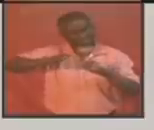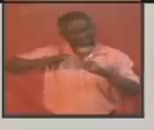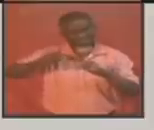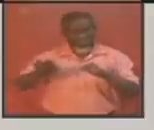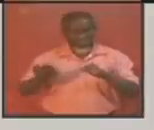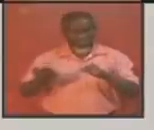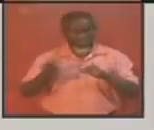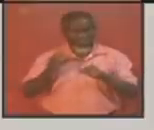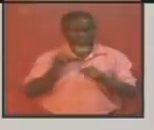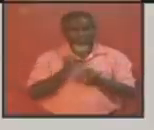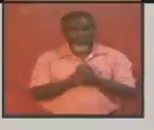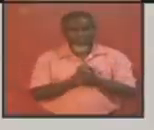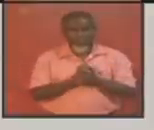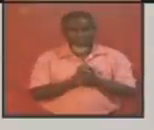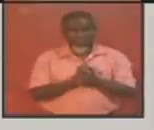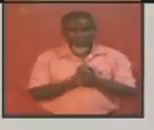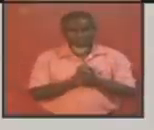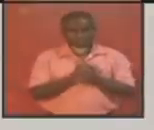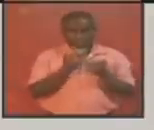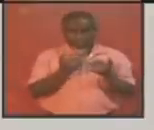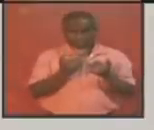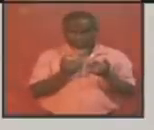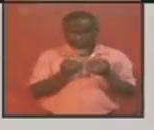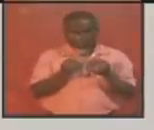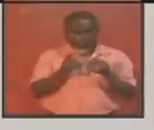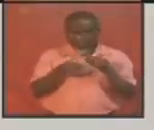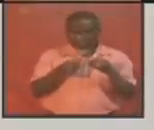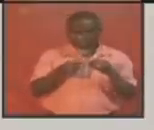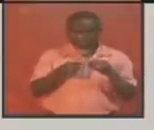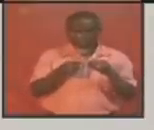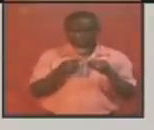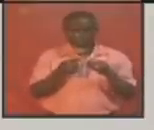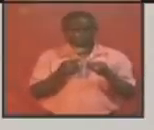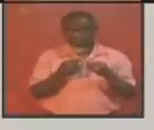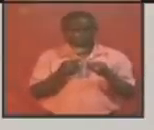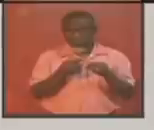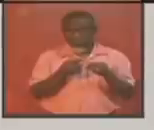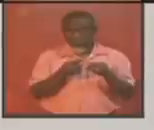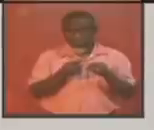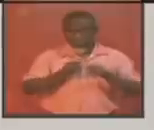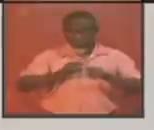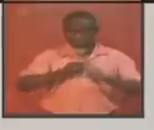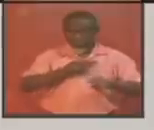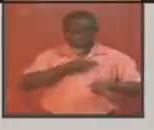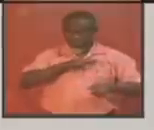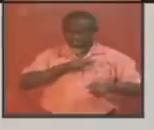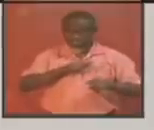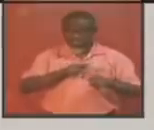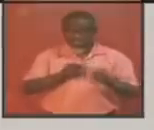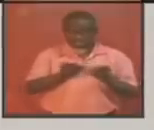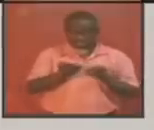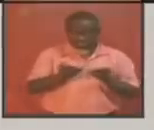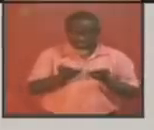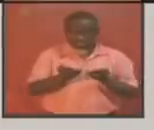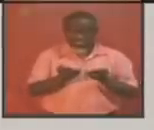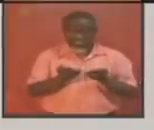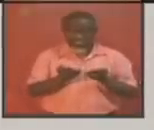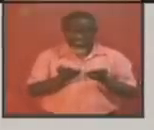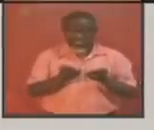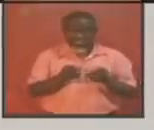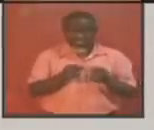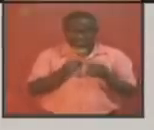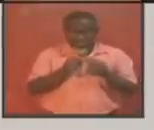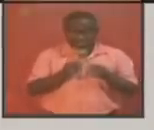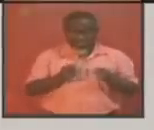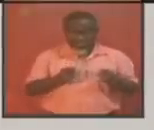With regards to the services, I think you're speaking particularly about the upcoming Shivratri celebrations by the Hindu community.